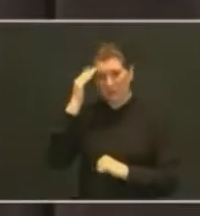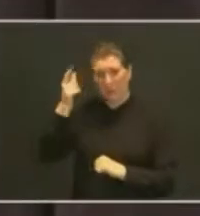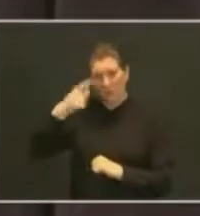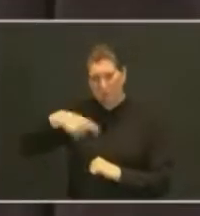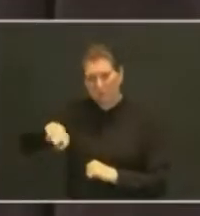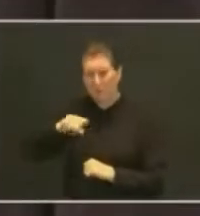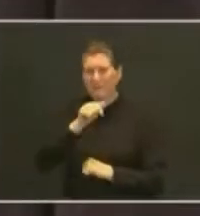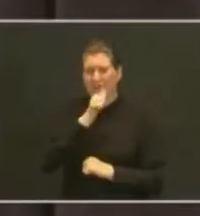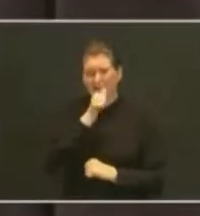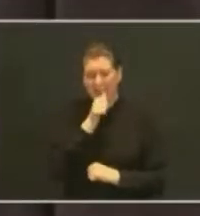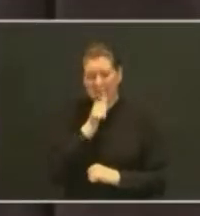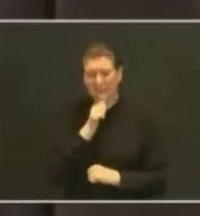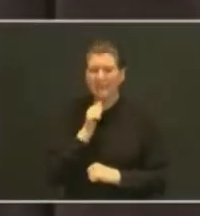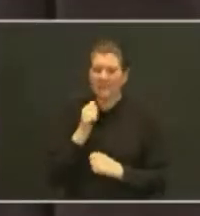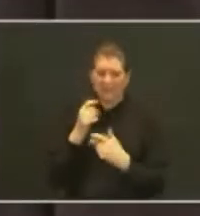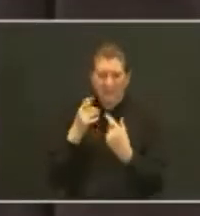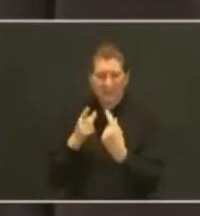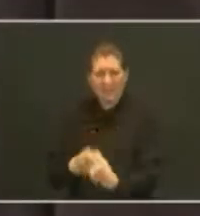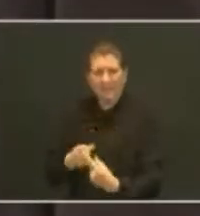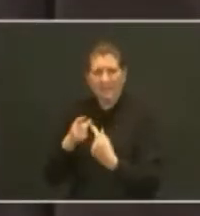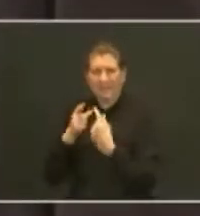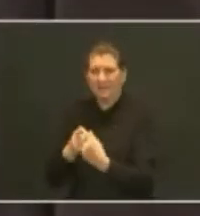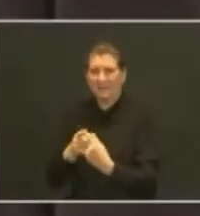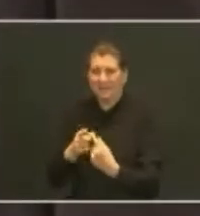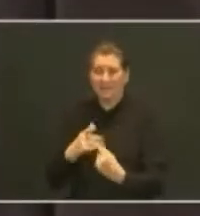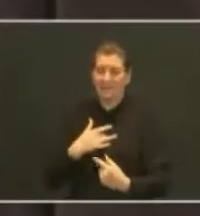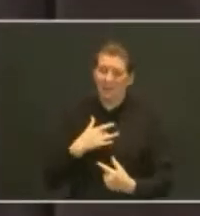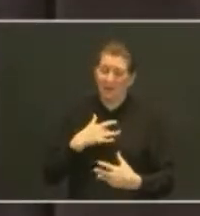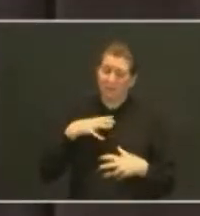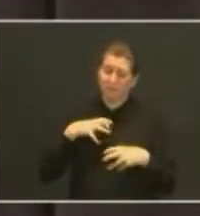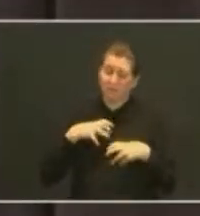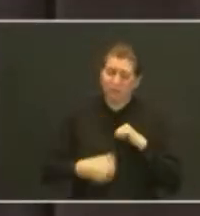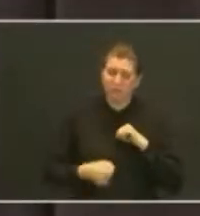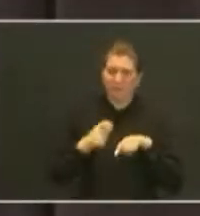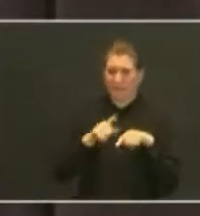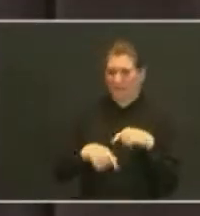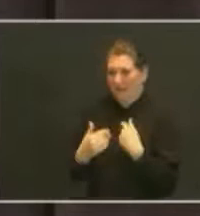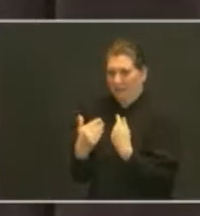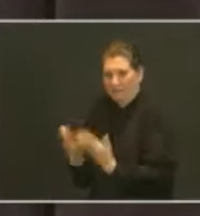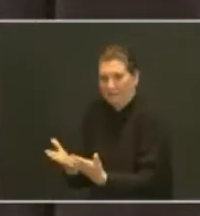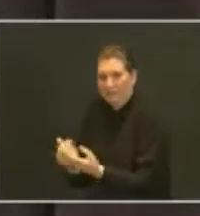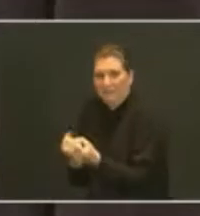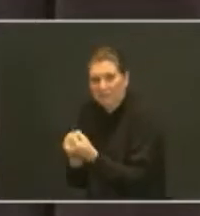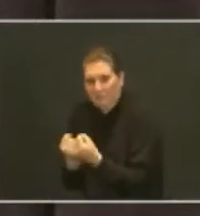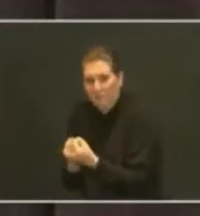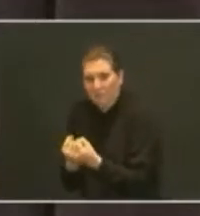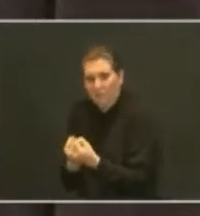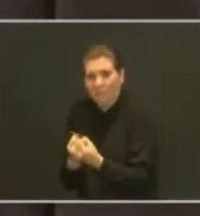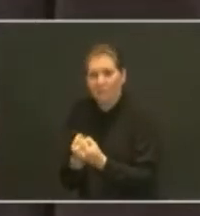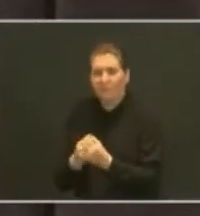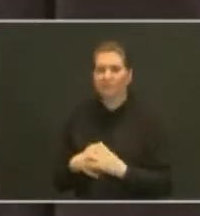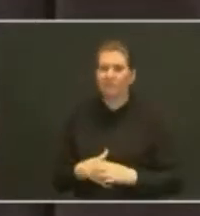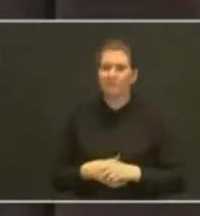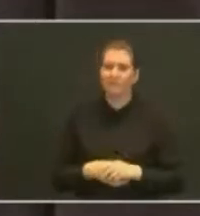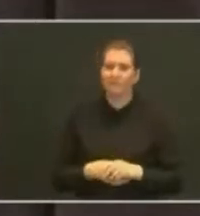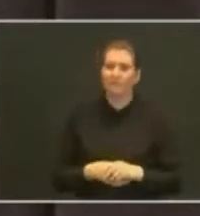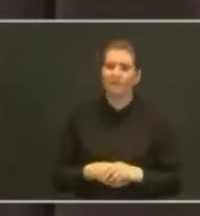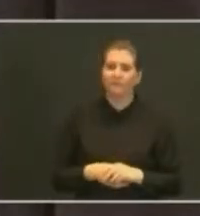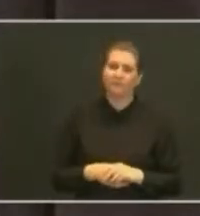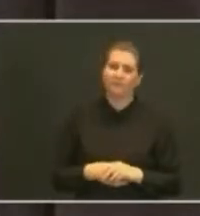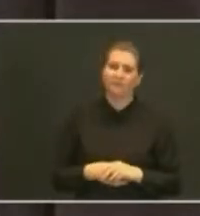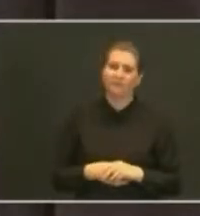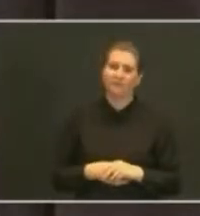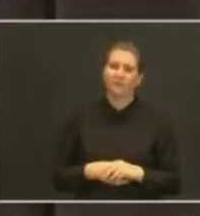difficult, heartbreaking choices we have had to make in the last year. I want to take a moment to